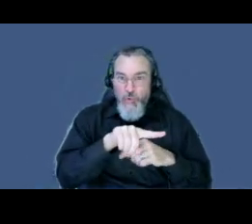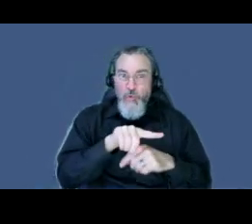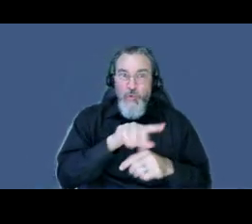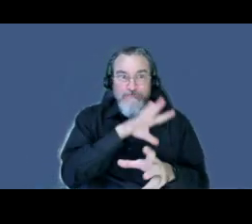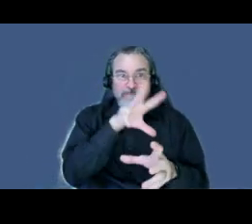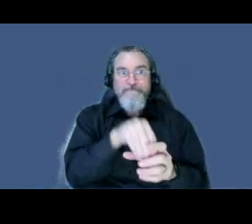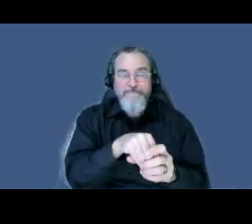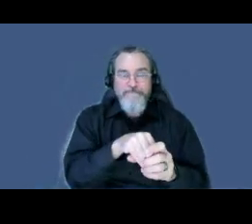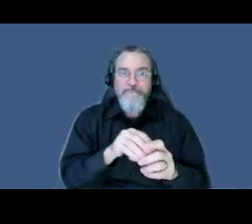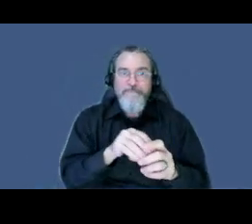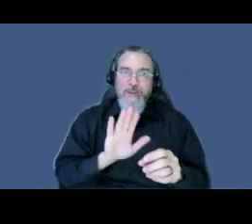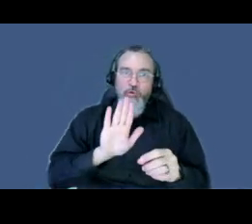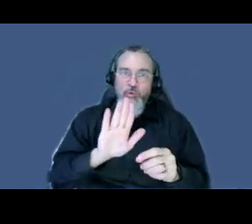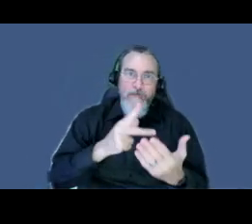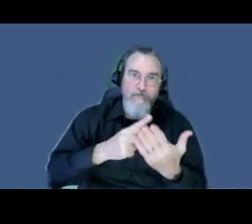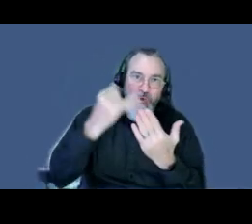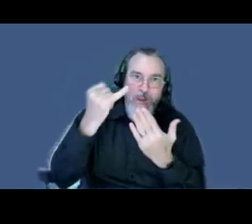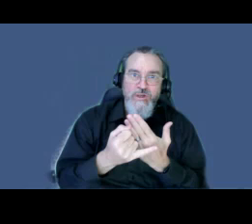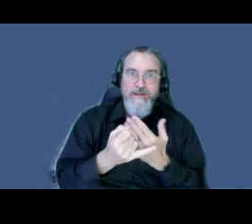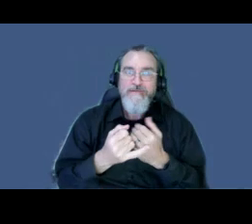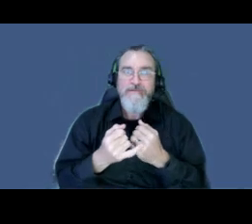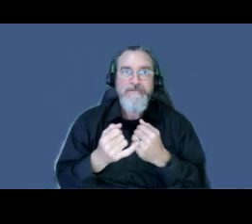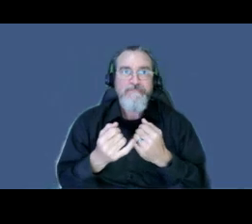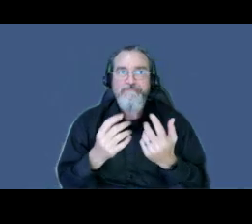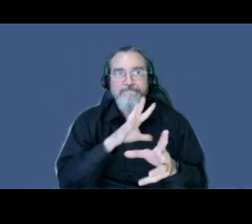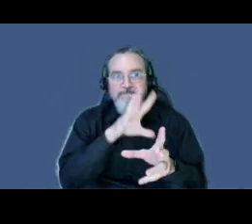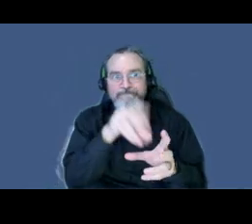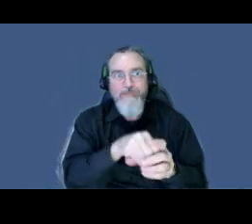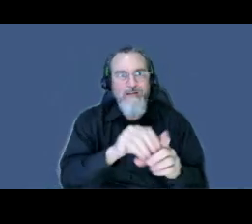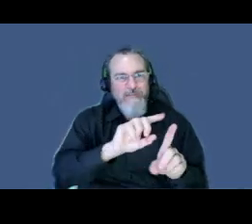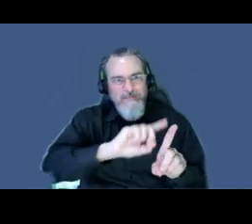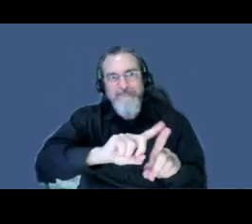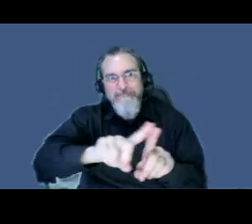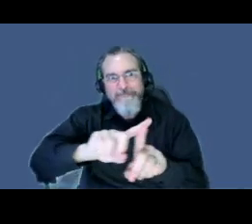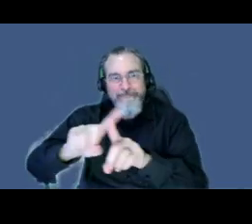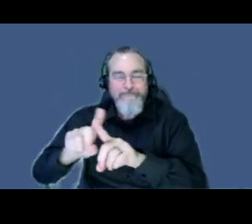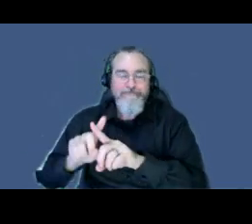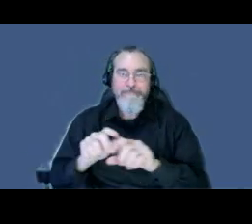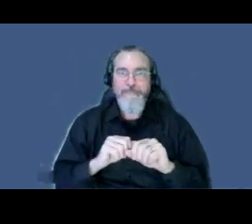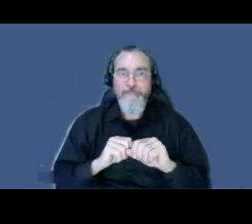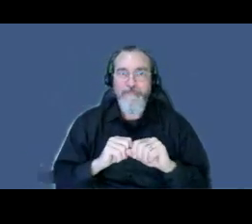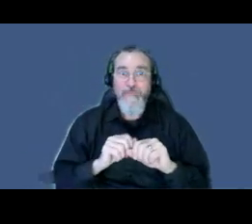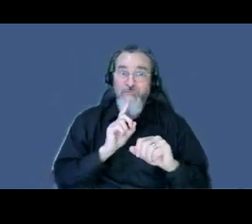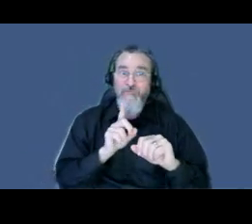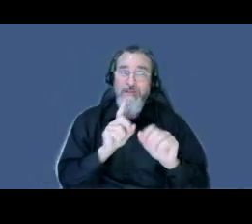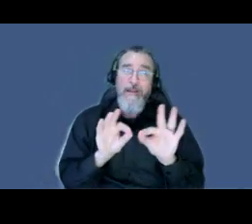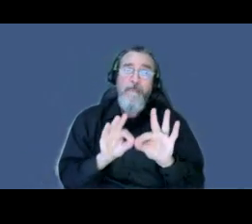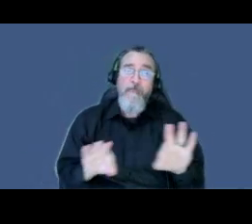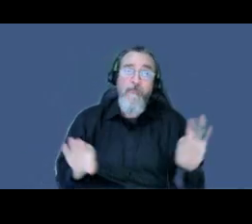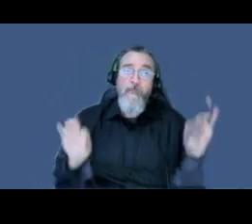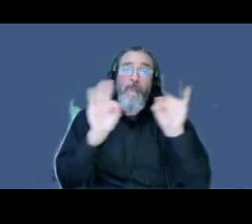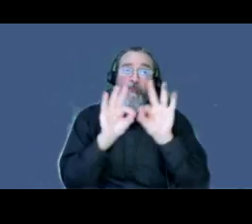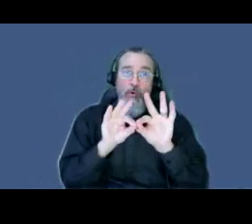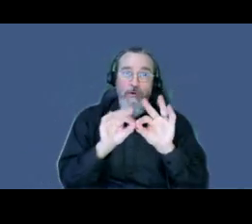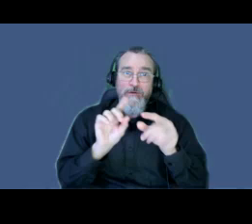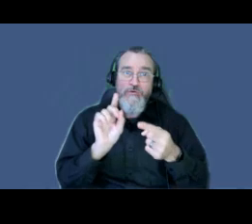through your projects in one way or another. And that, so it is important to Sea Grant's